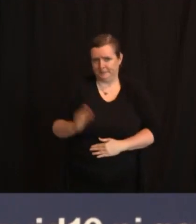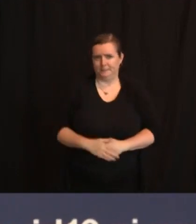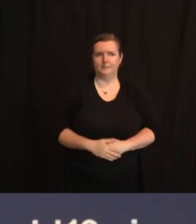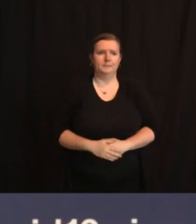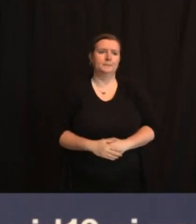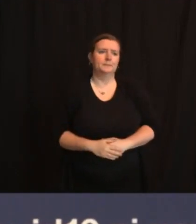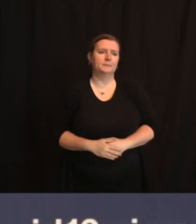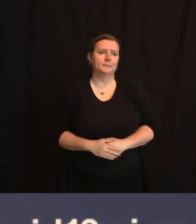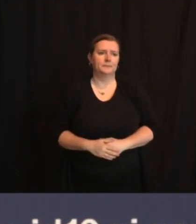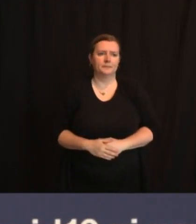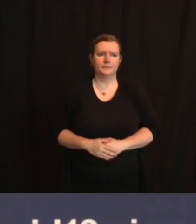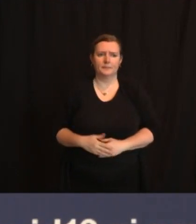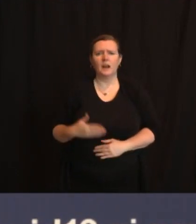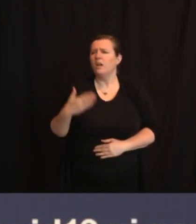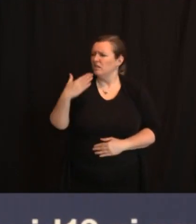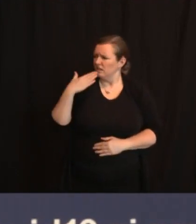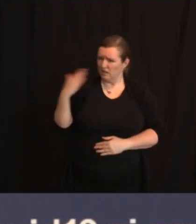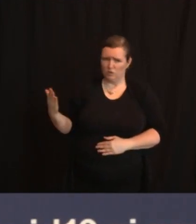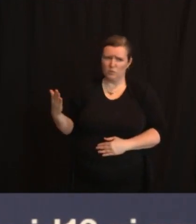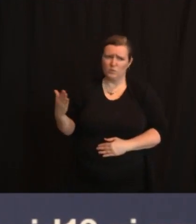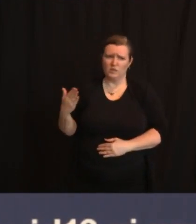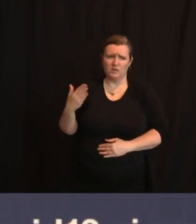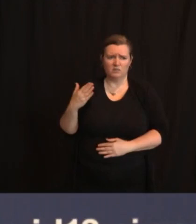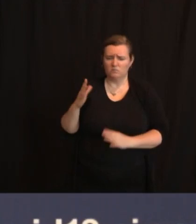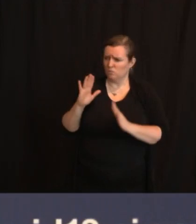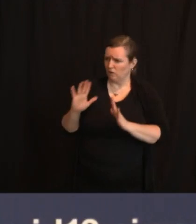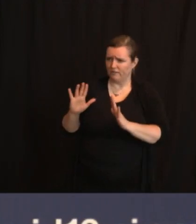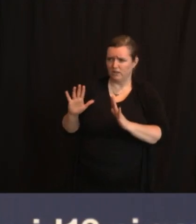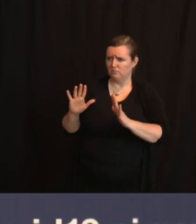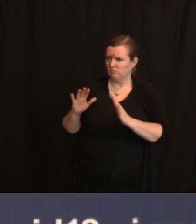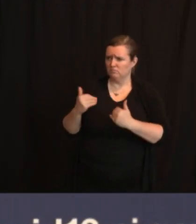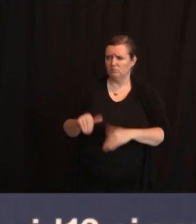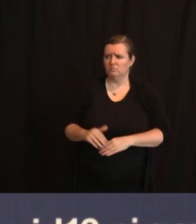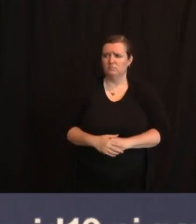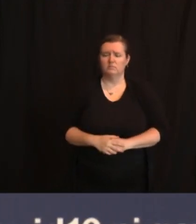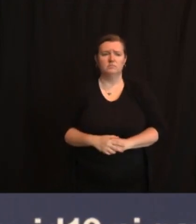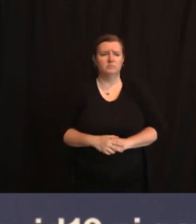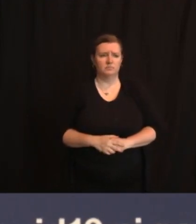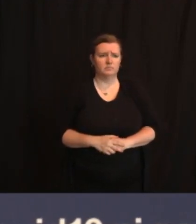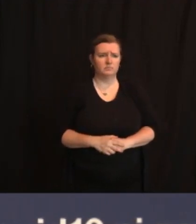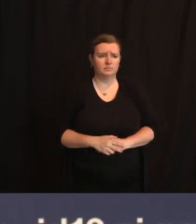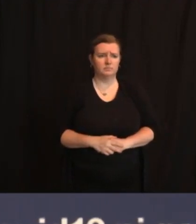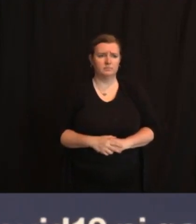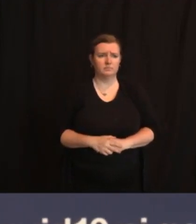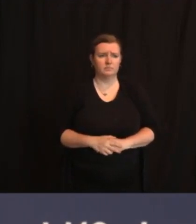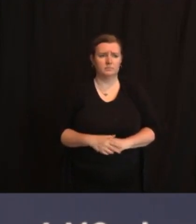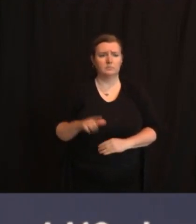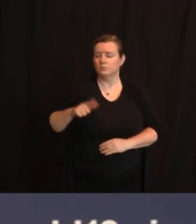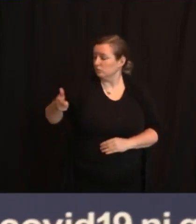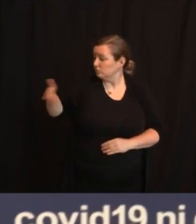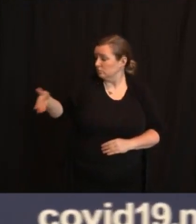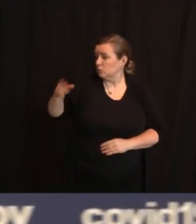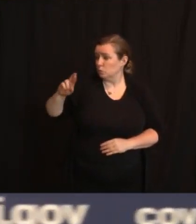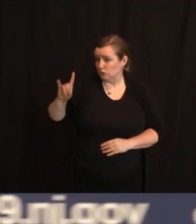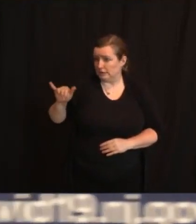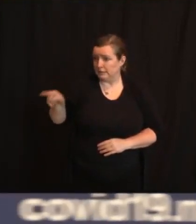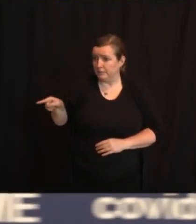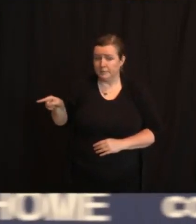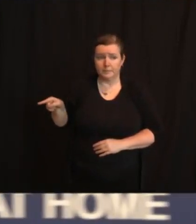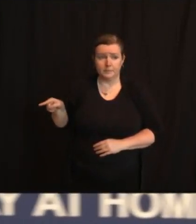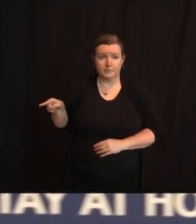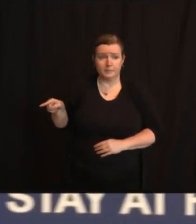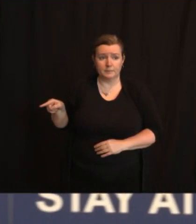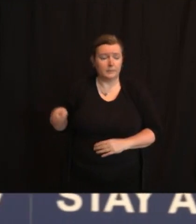Allow me, please, to introduce the woman to my right who needs no introduction, the Commissioner of the Department of Health, Judy Persicelli. Thank you, Governor, and good